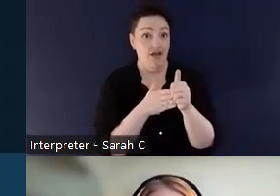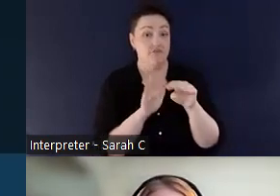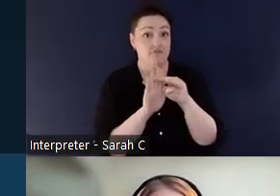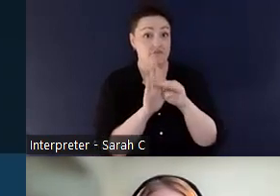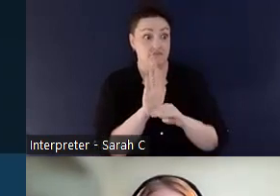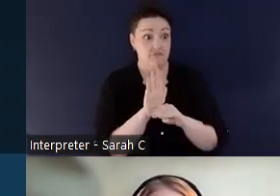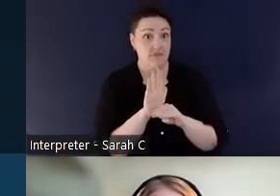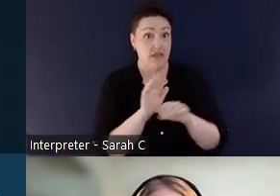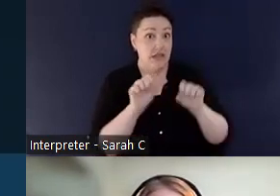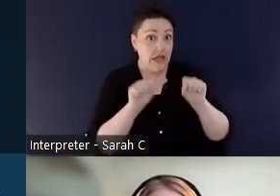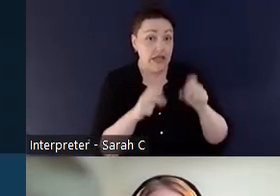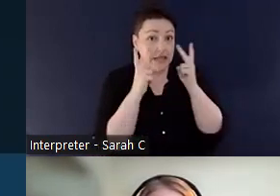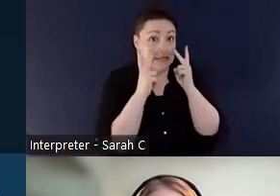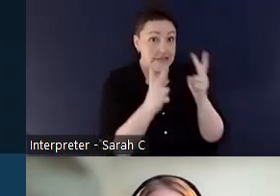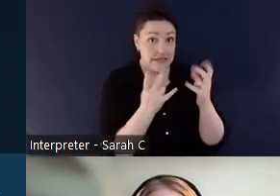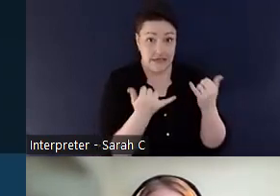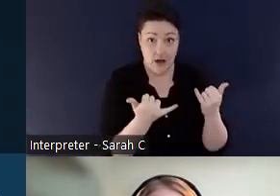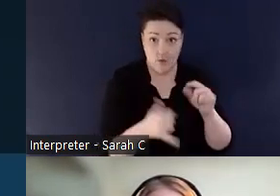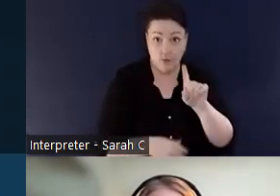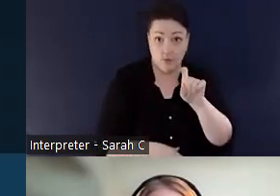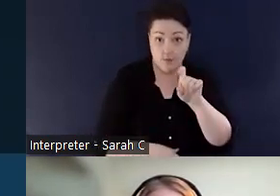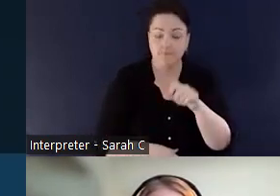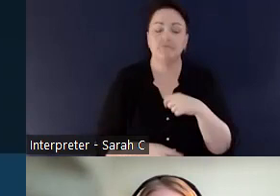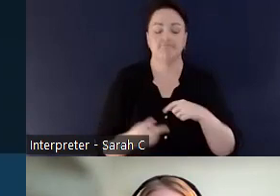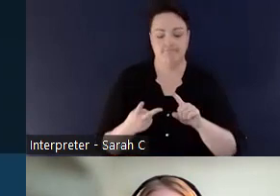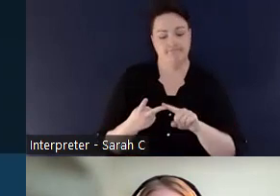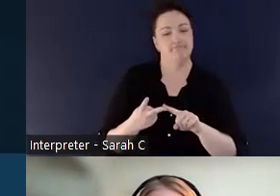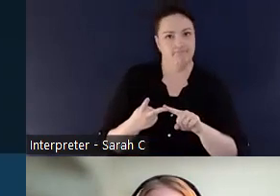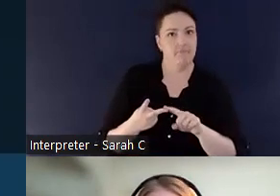definitely drop the REAP 2.0 guidelines in the chat.